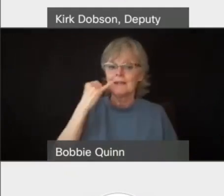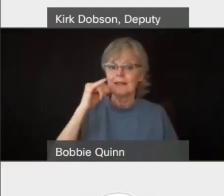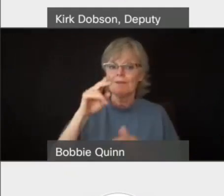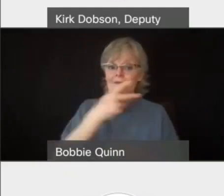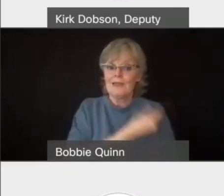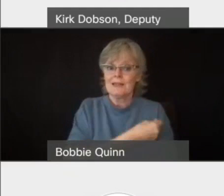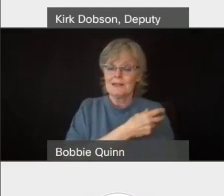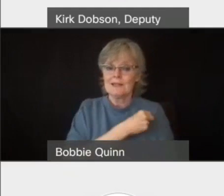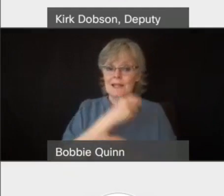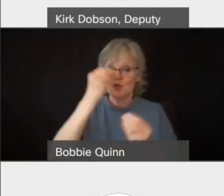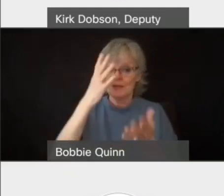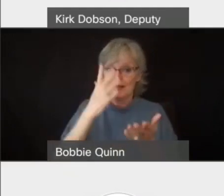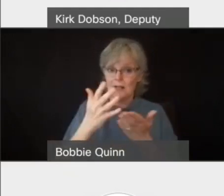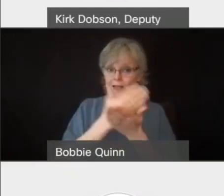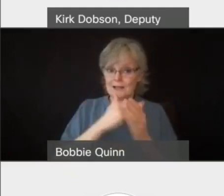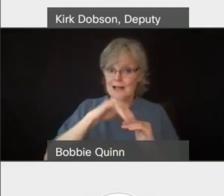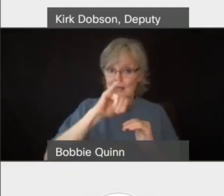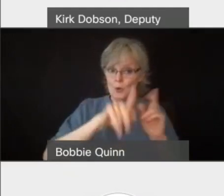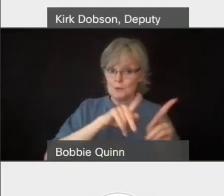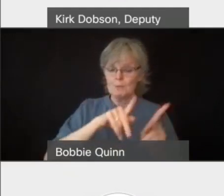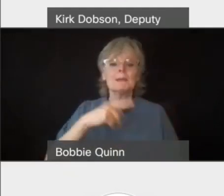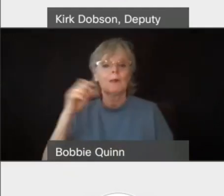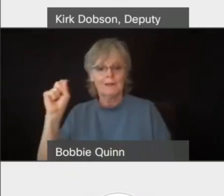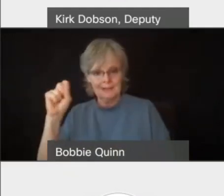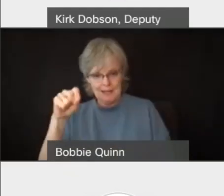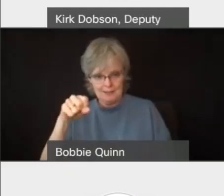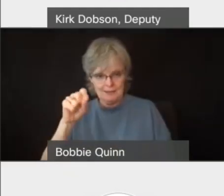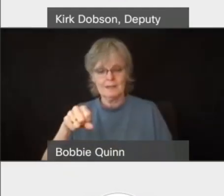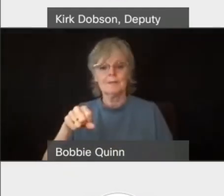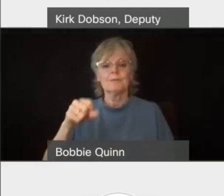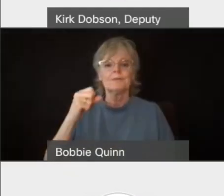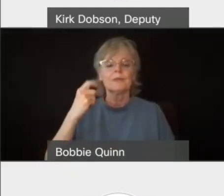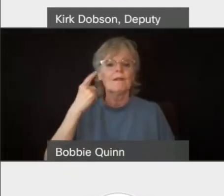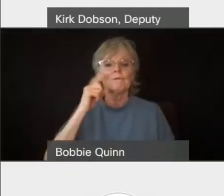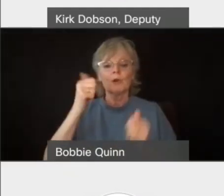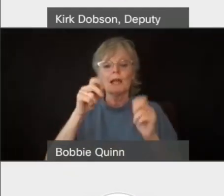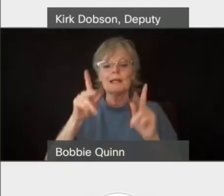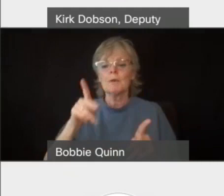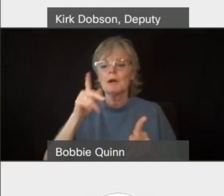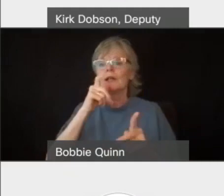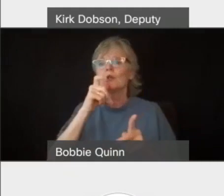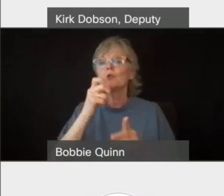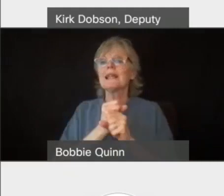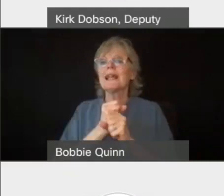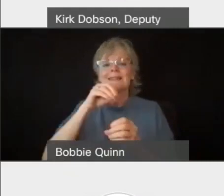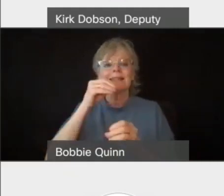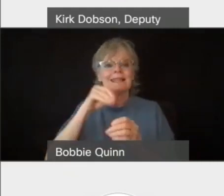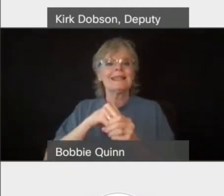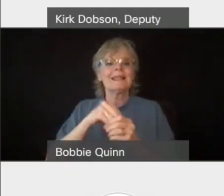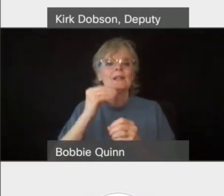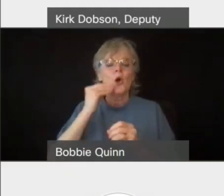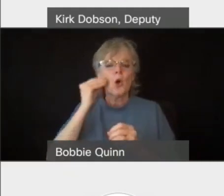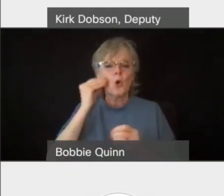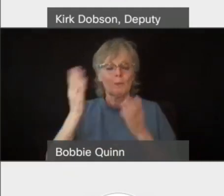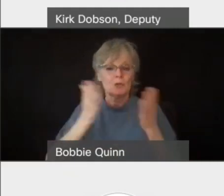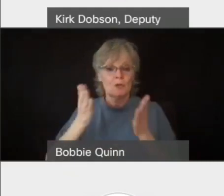collected on them? Yes, it is. So for anyone who gets in-home services, that provider is